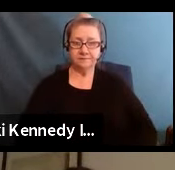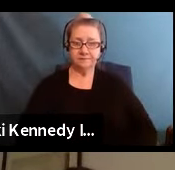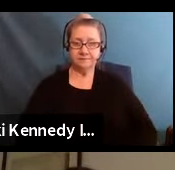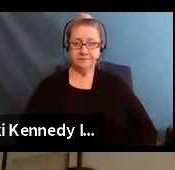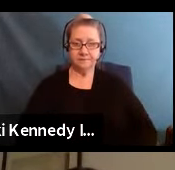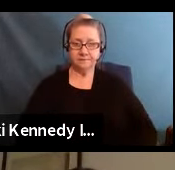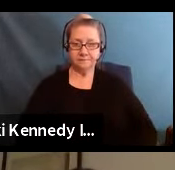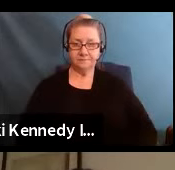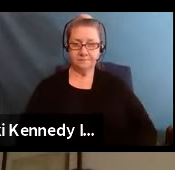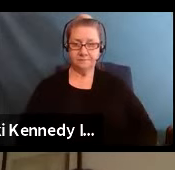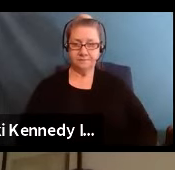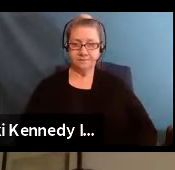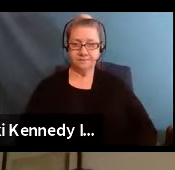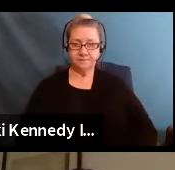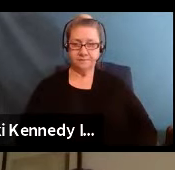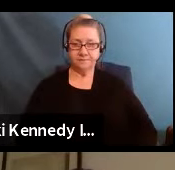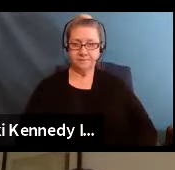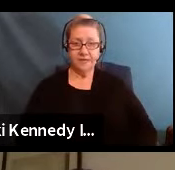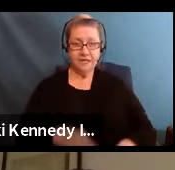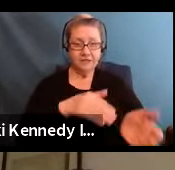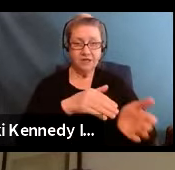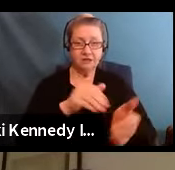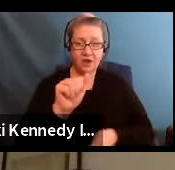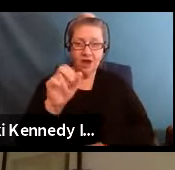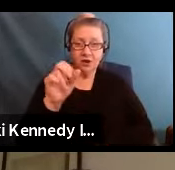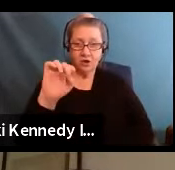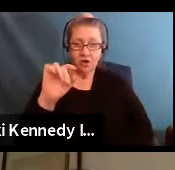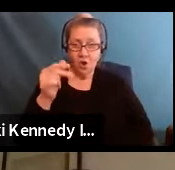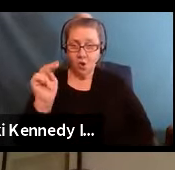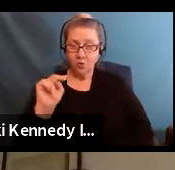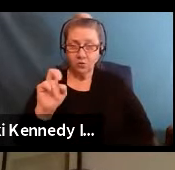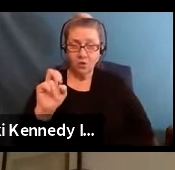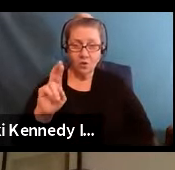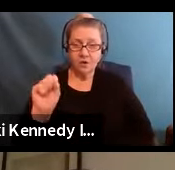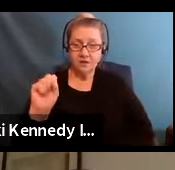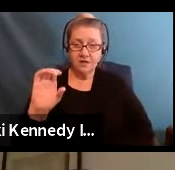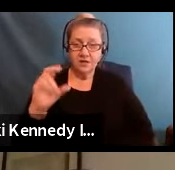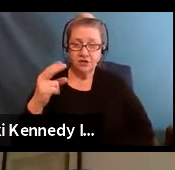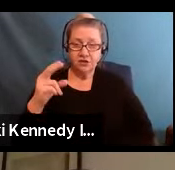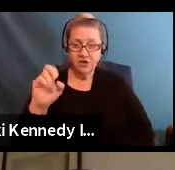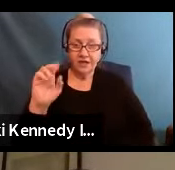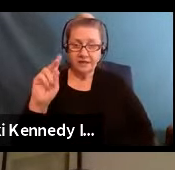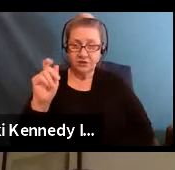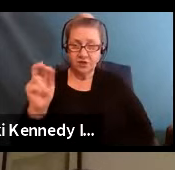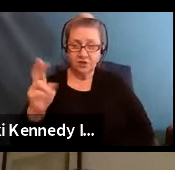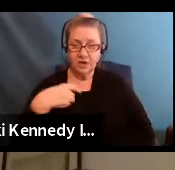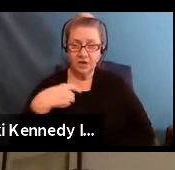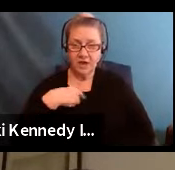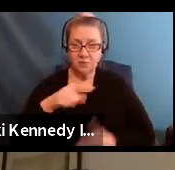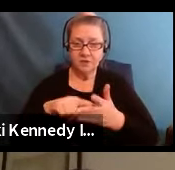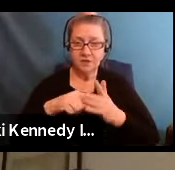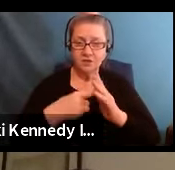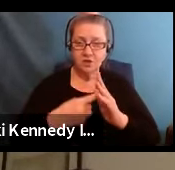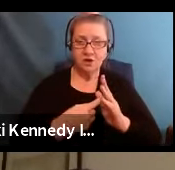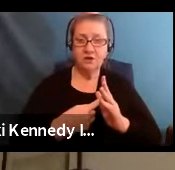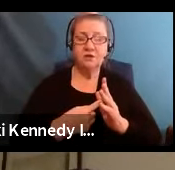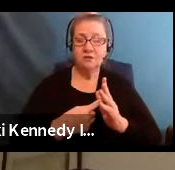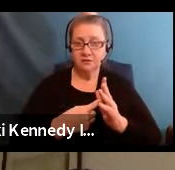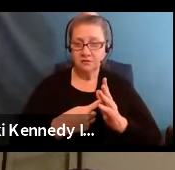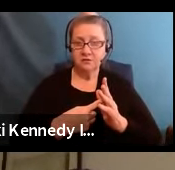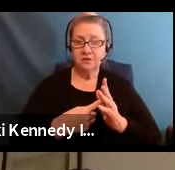will, Dr. Aragon or Dr. Schechter, if you want to jump in, I will start by simply saying it's part